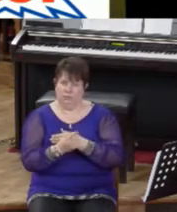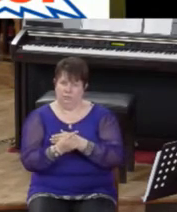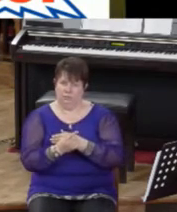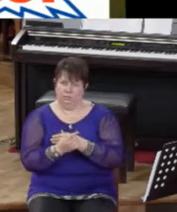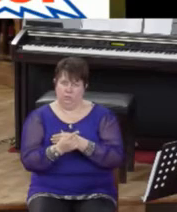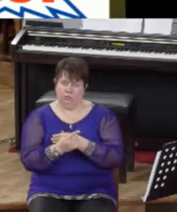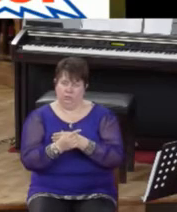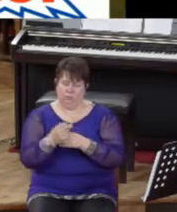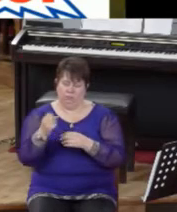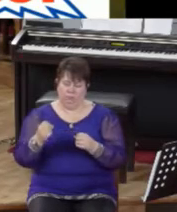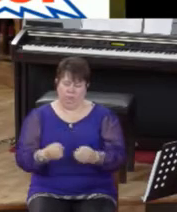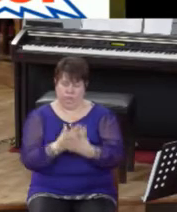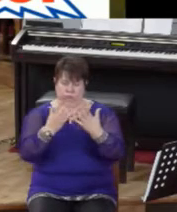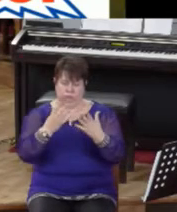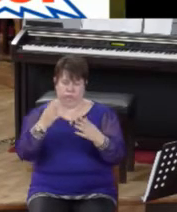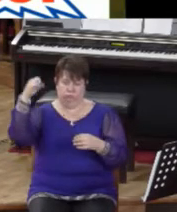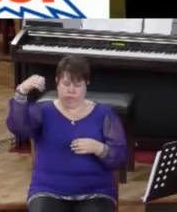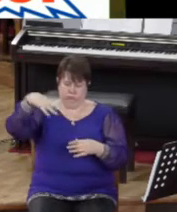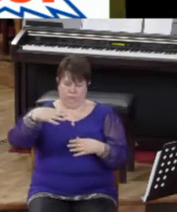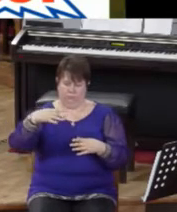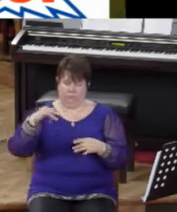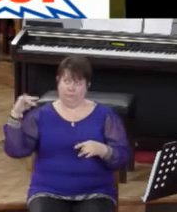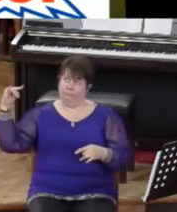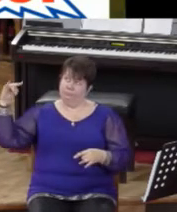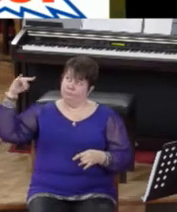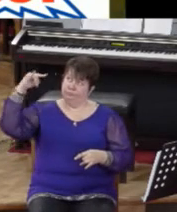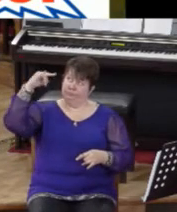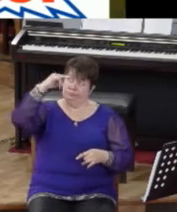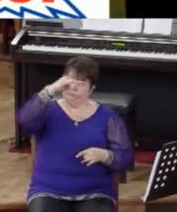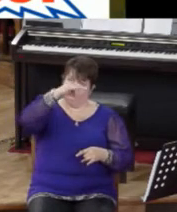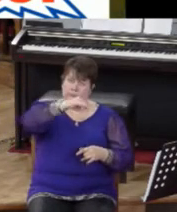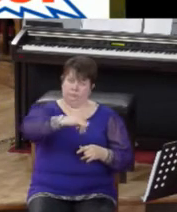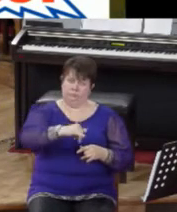by a bomb through a savage air raid.